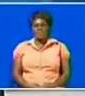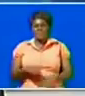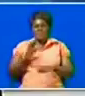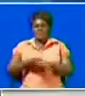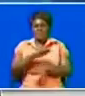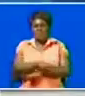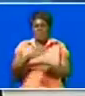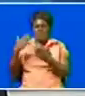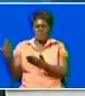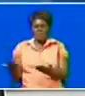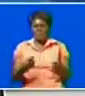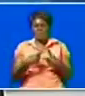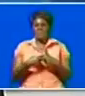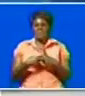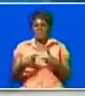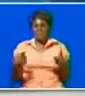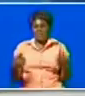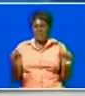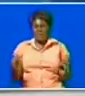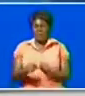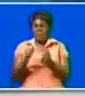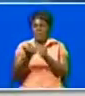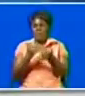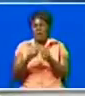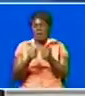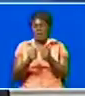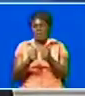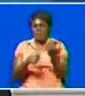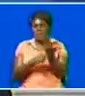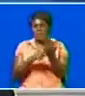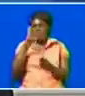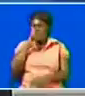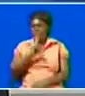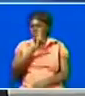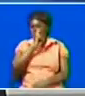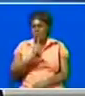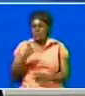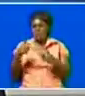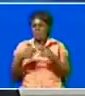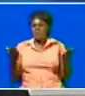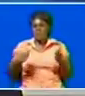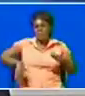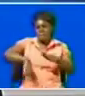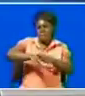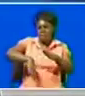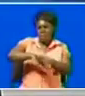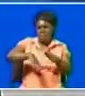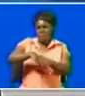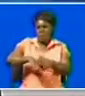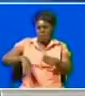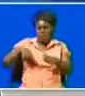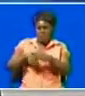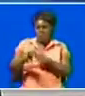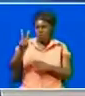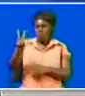A very good evening to you. Let's now take a look at what is happening in the exciting world of sports. My name is Robinson Okenye. We begin with football, and goals from